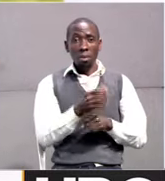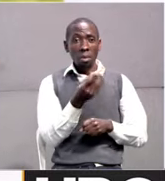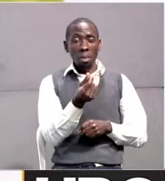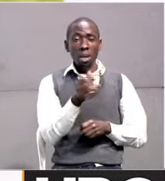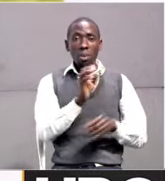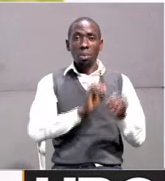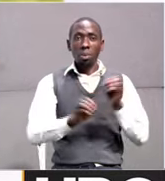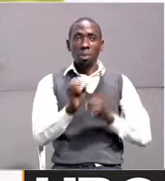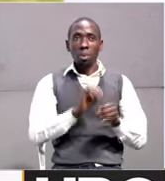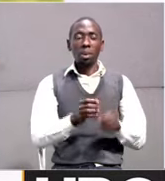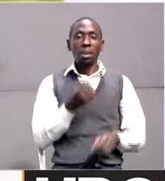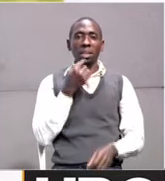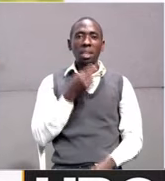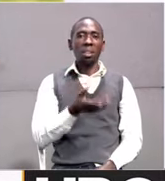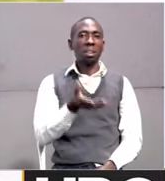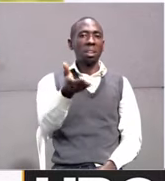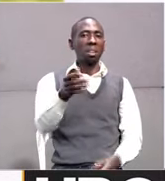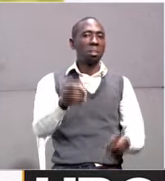they call you a chirare,